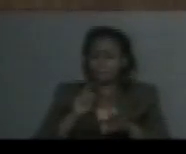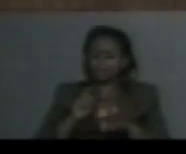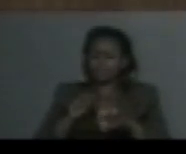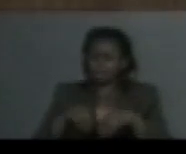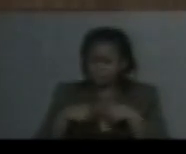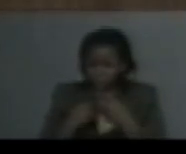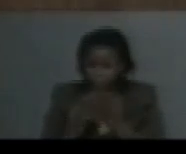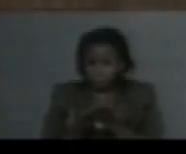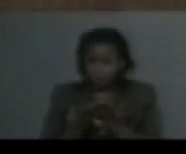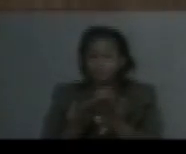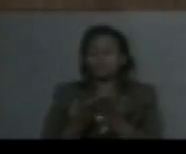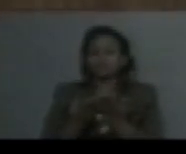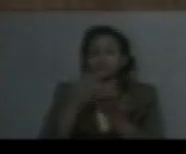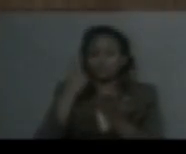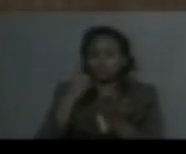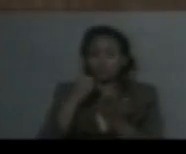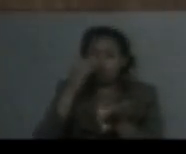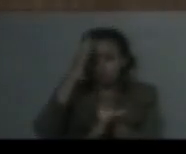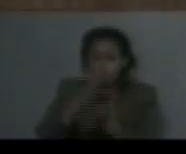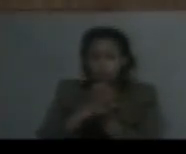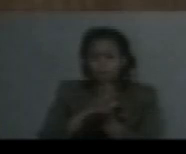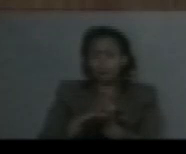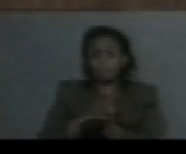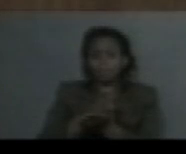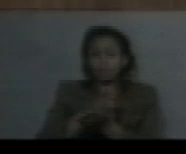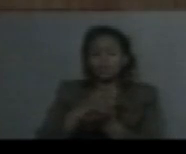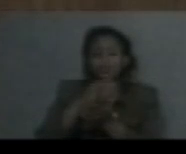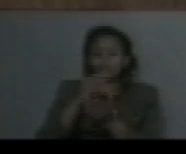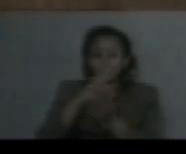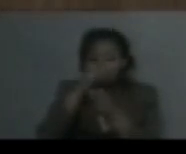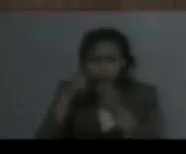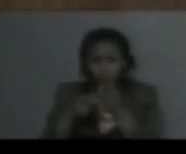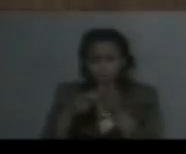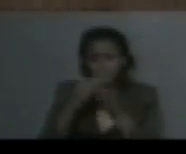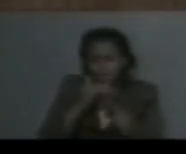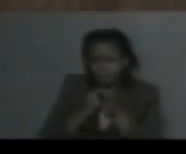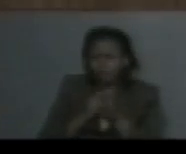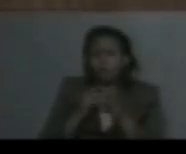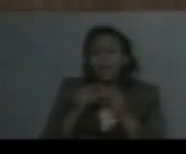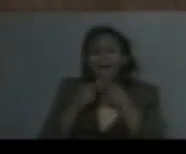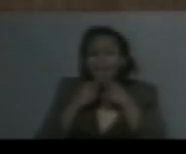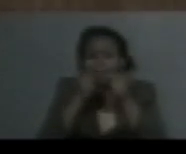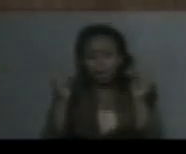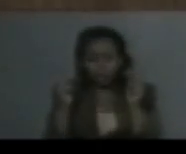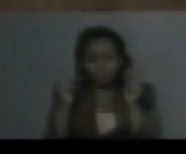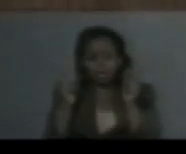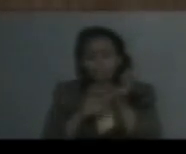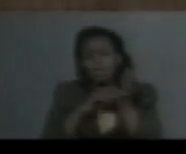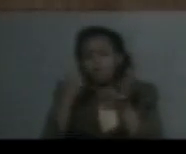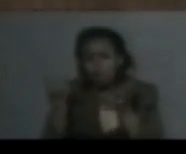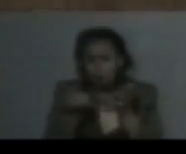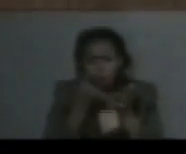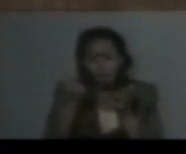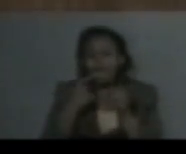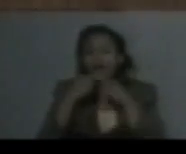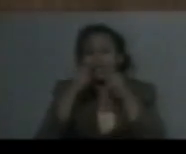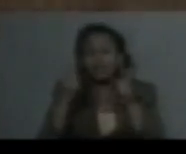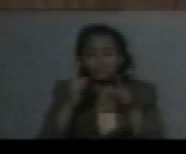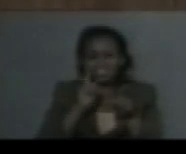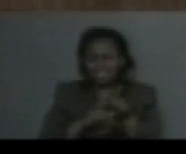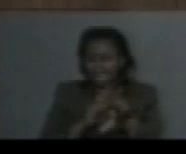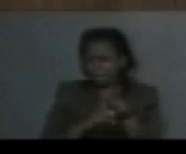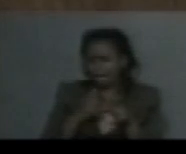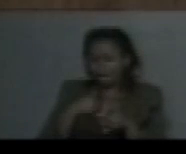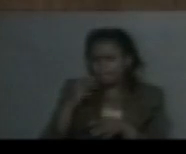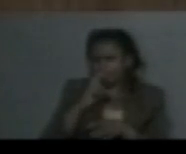results so that they are declared final official only once there is no risk that errors may